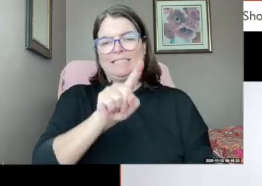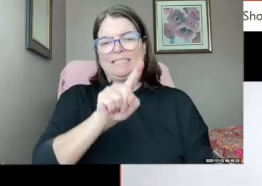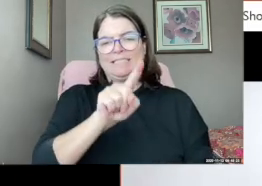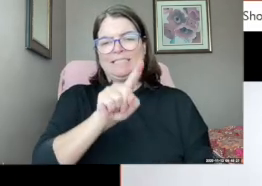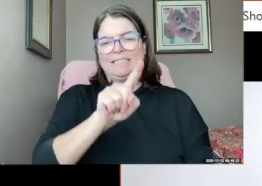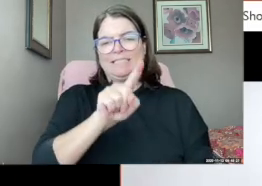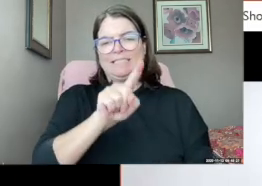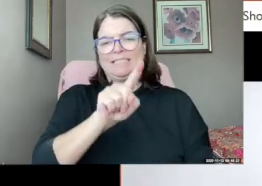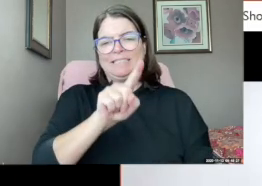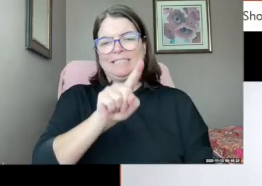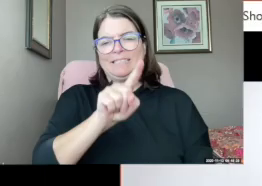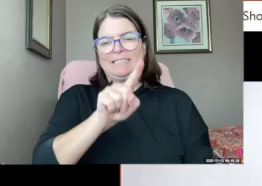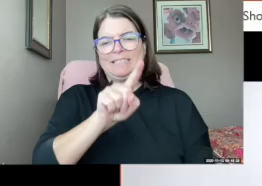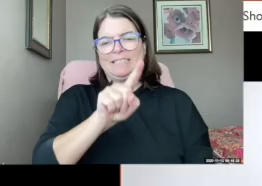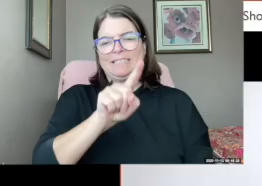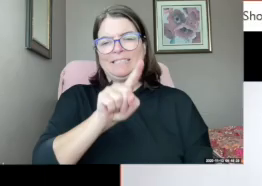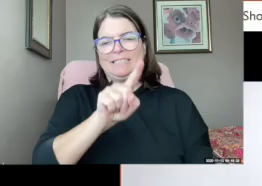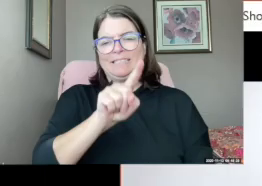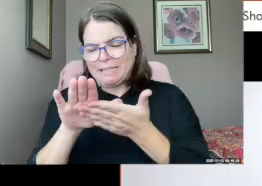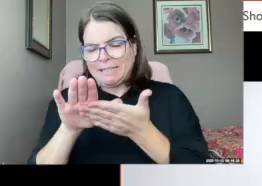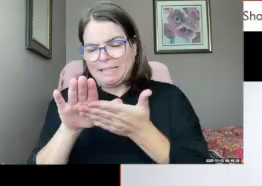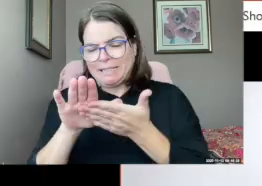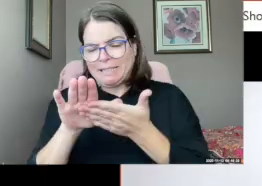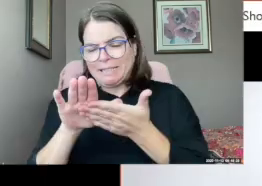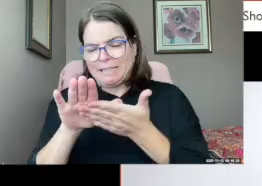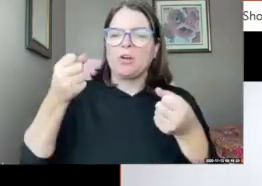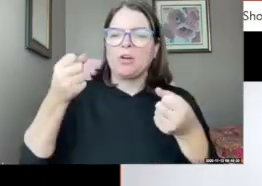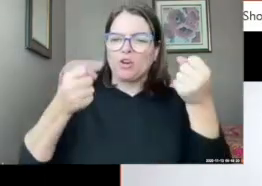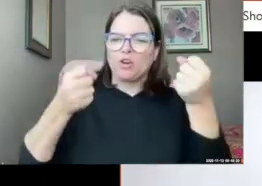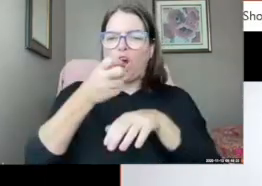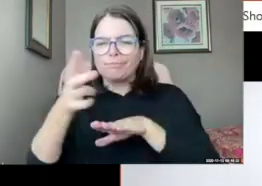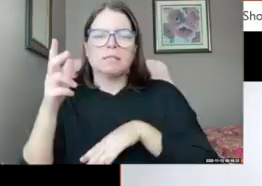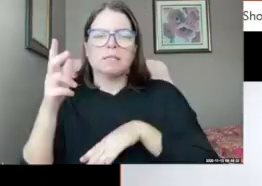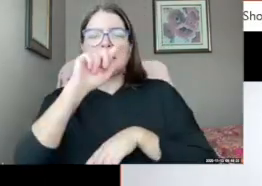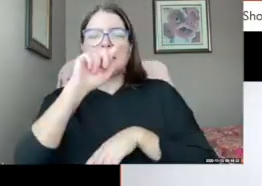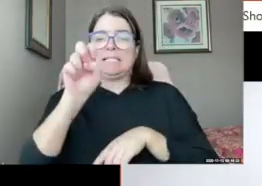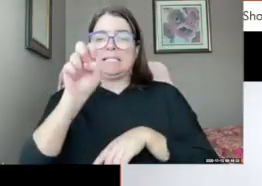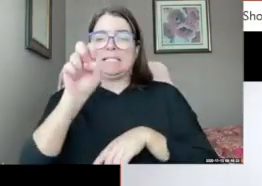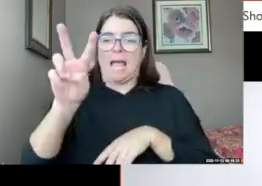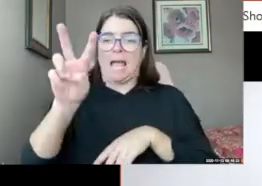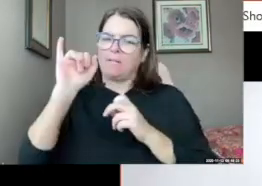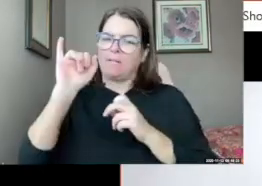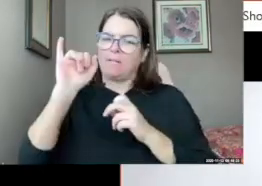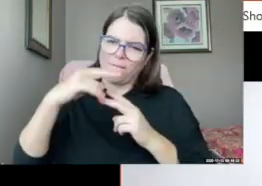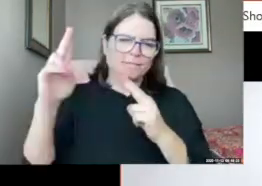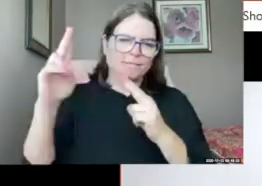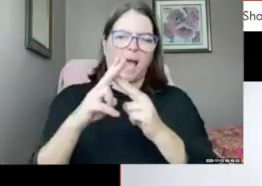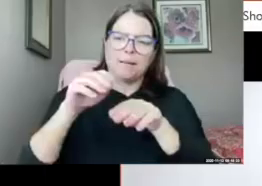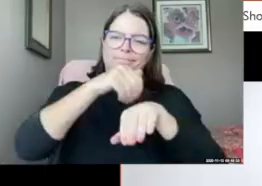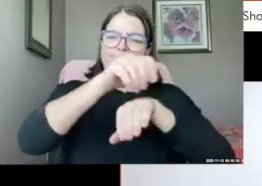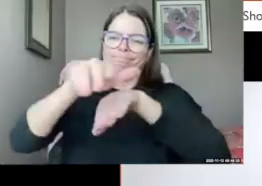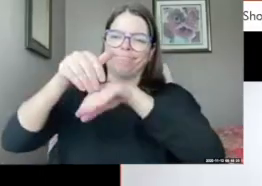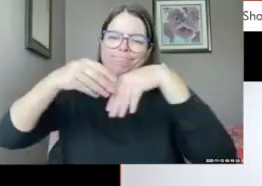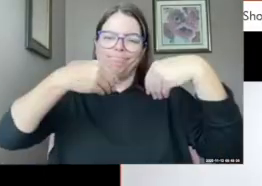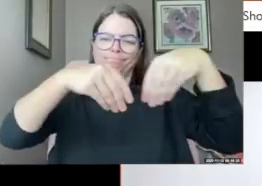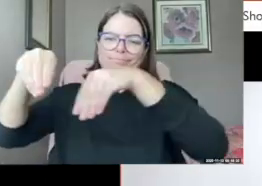getting cleaner cars and equipment on the road. ZEVs are now one of California's top exports, and in the